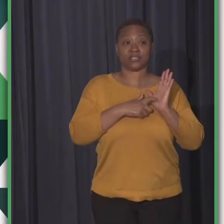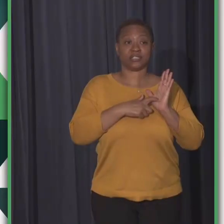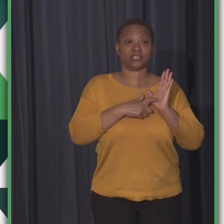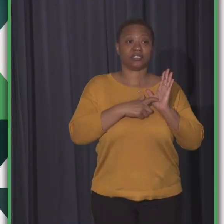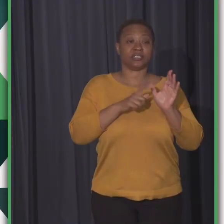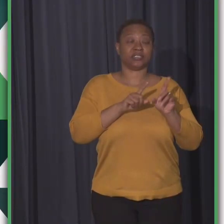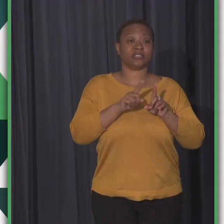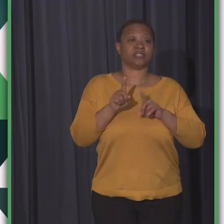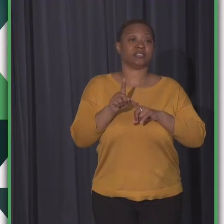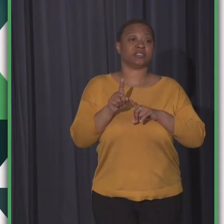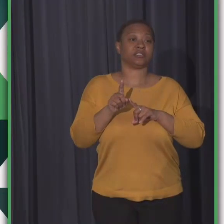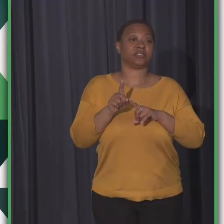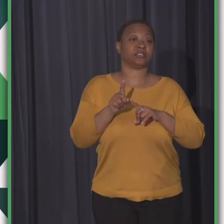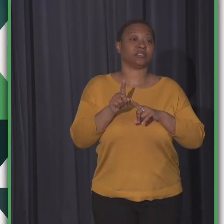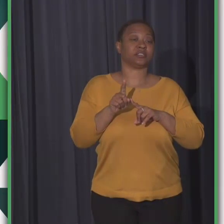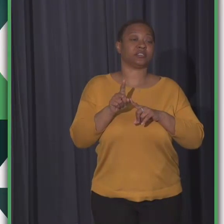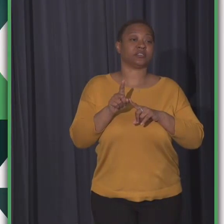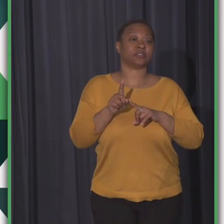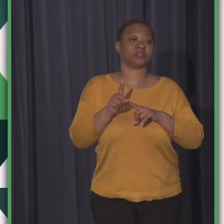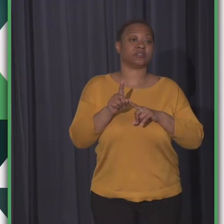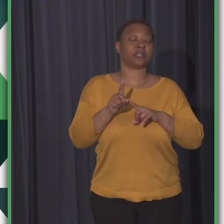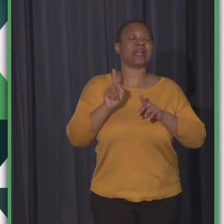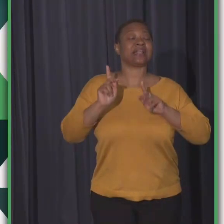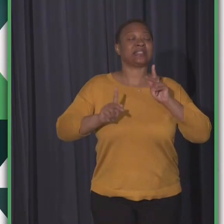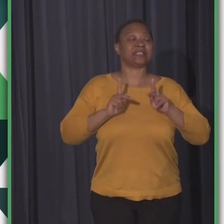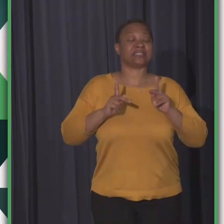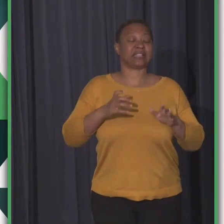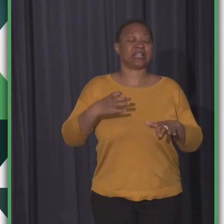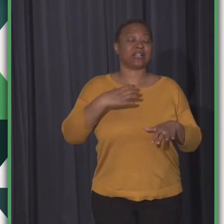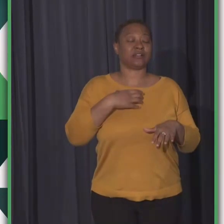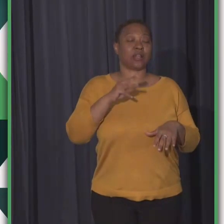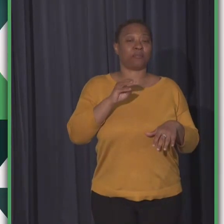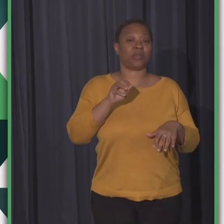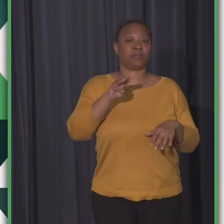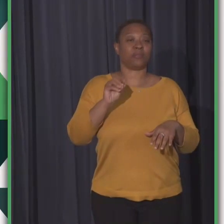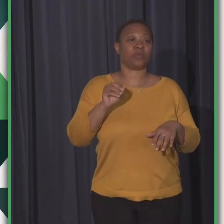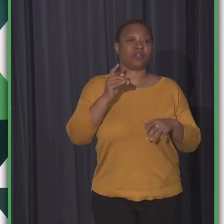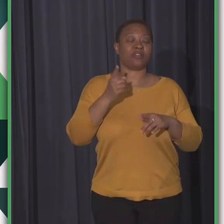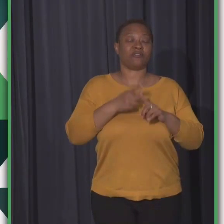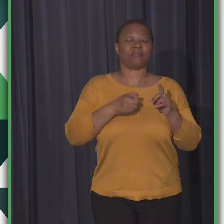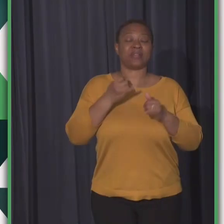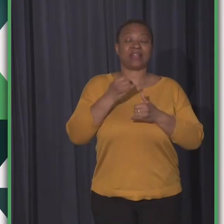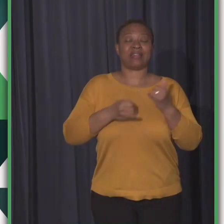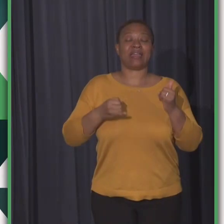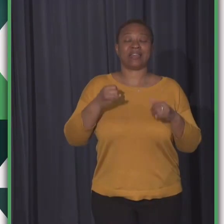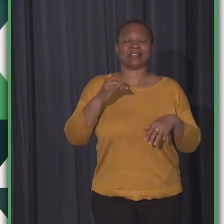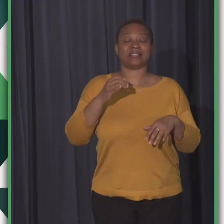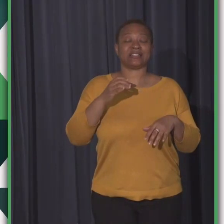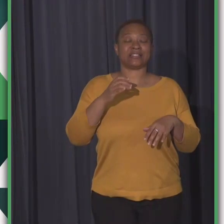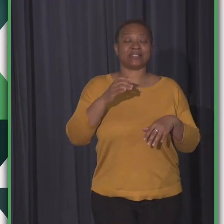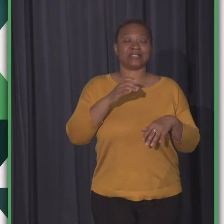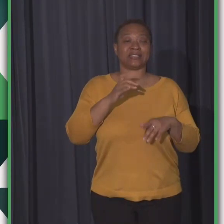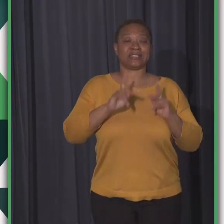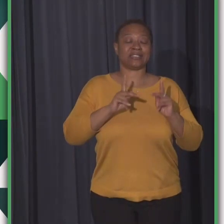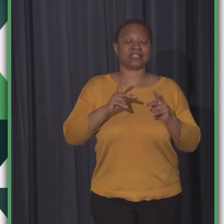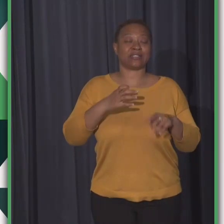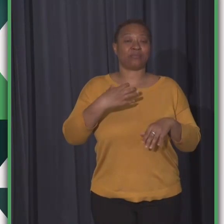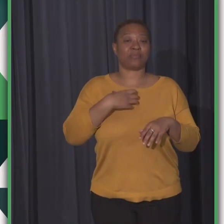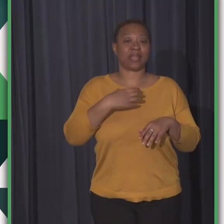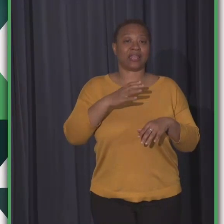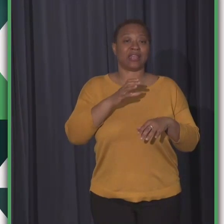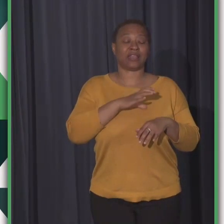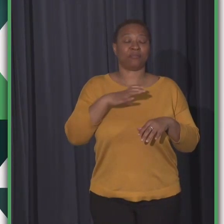as well as there is the citizen complaints memorandum from the last Citizens Complaint Committee meeting.